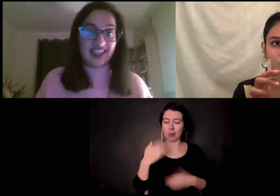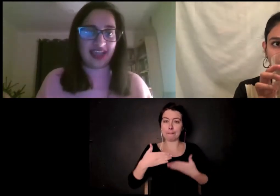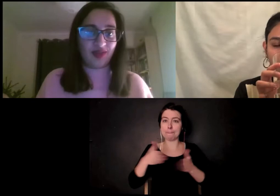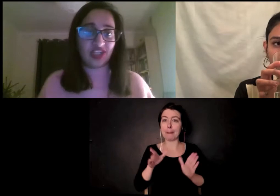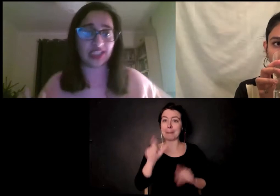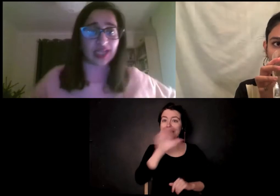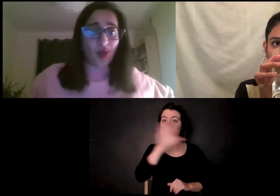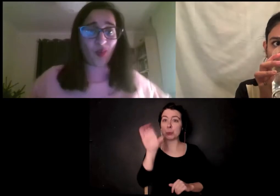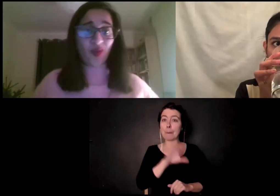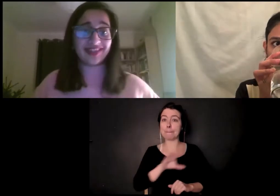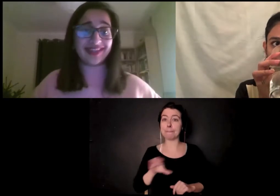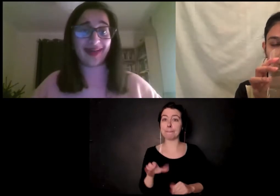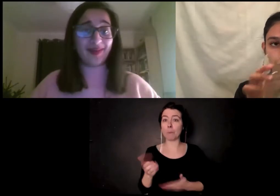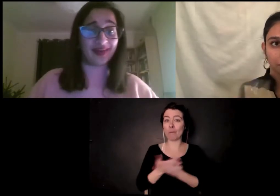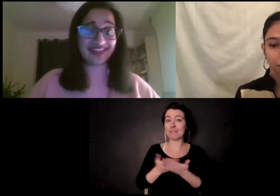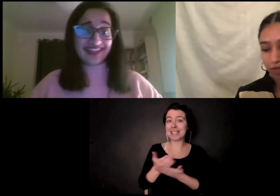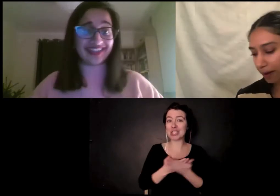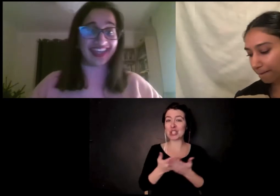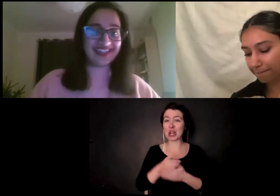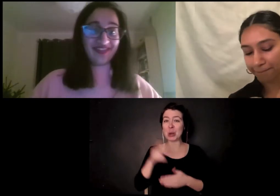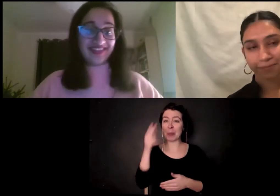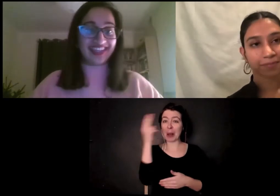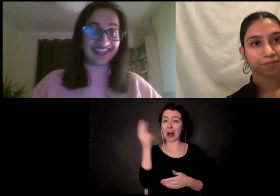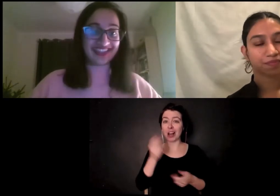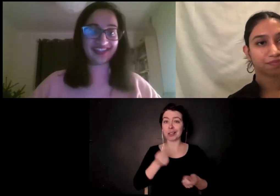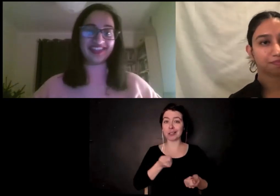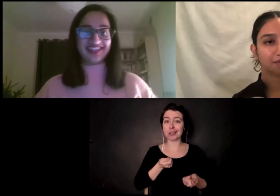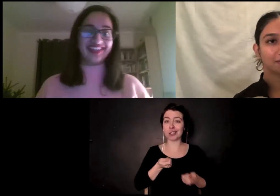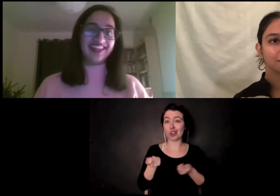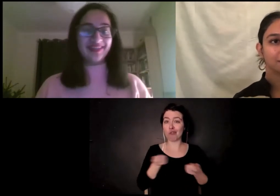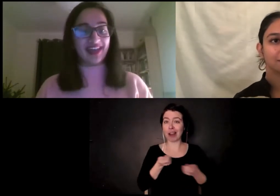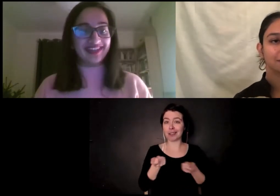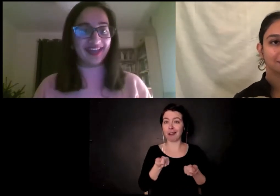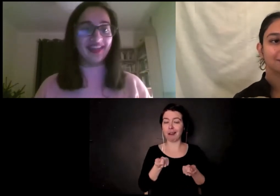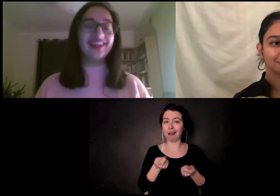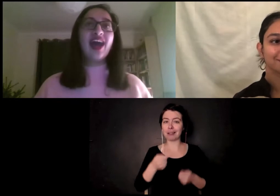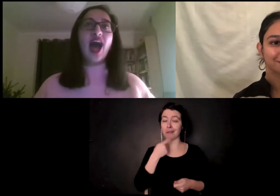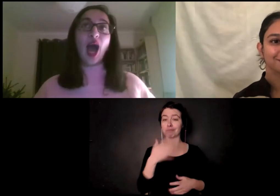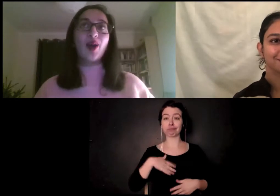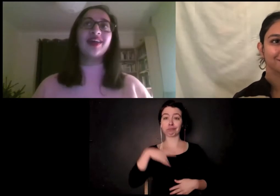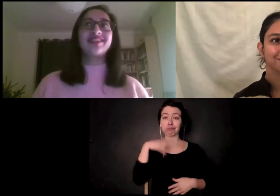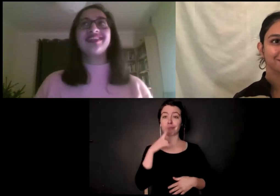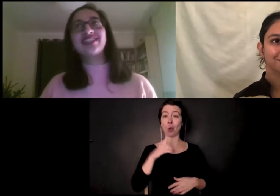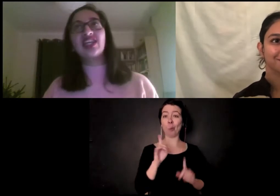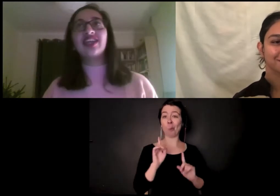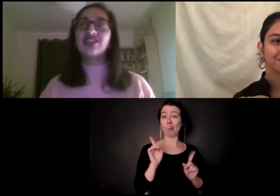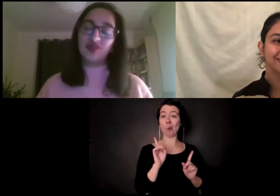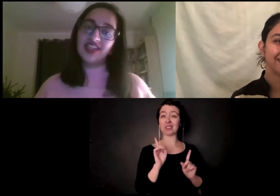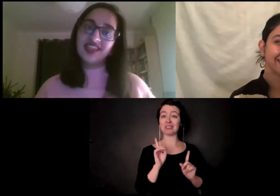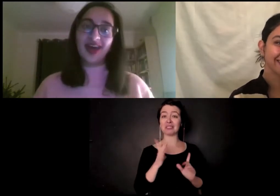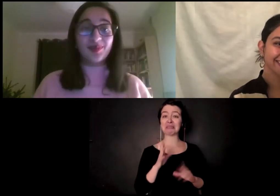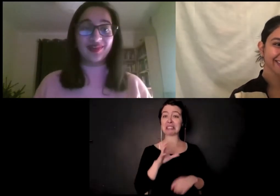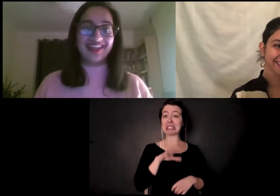asking these same questions. What is the state of the institution in the pandemic? How has things